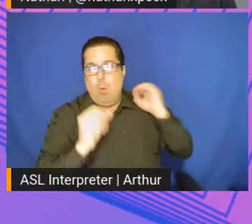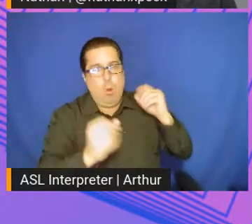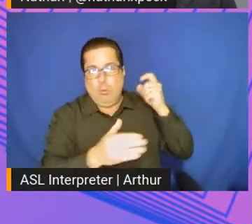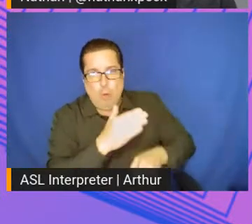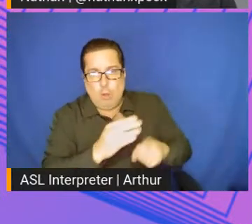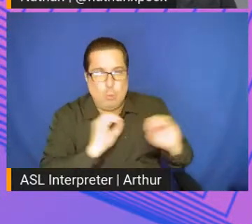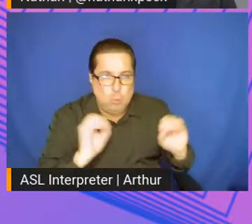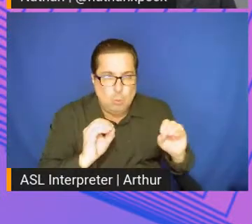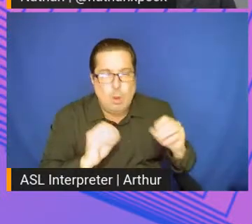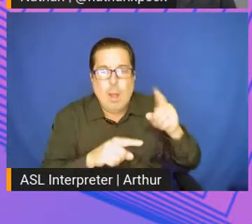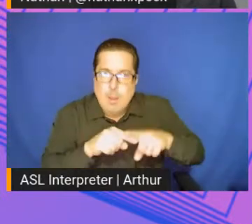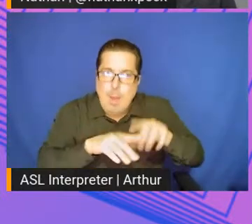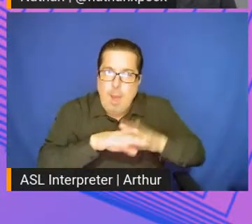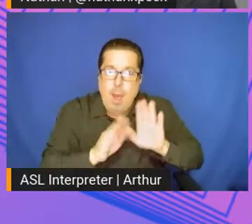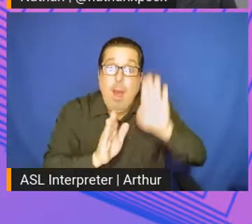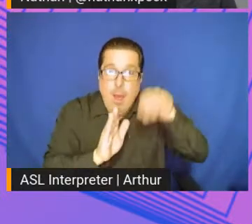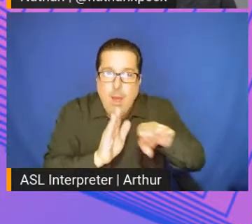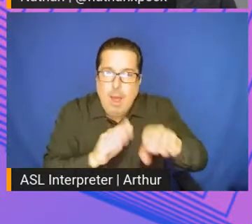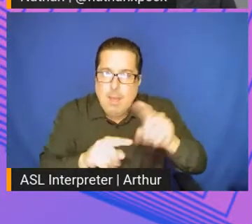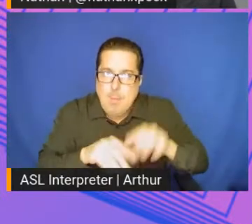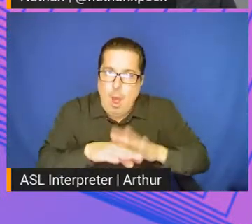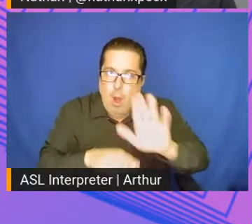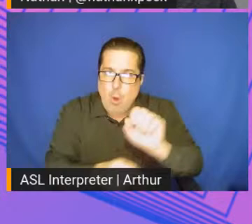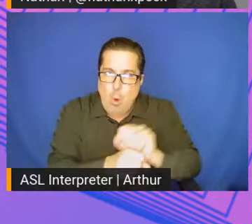be a problem for your particular workload.